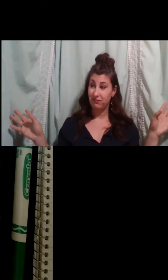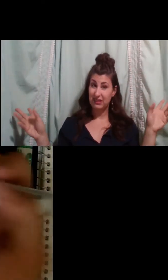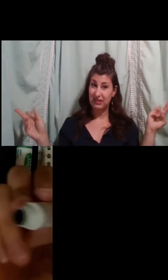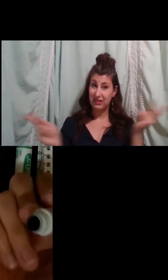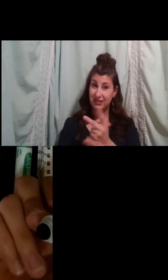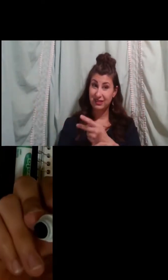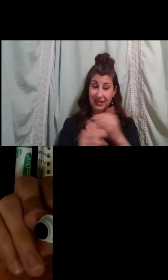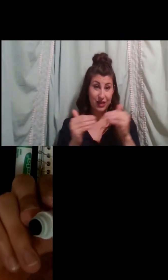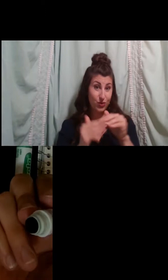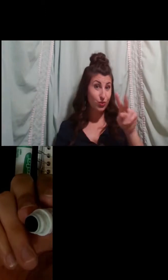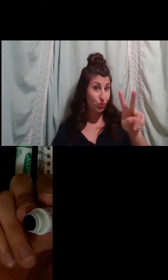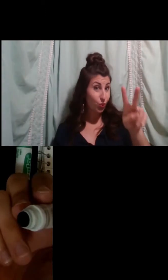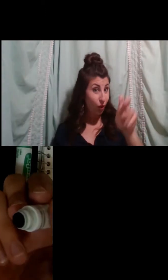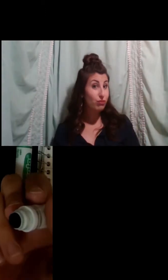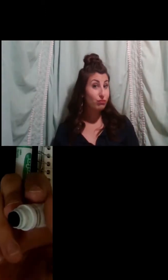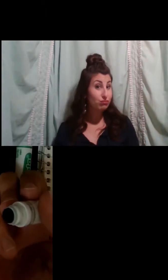200.